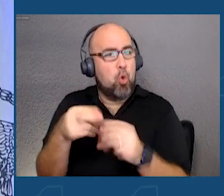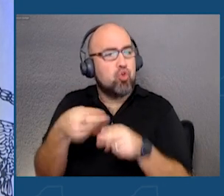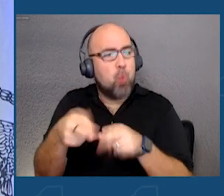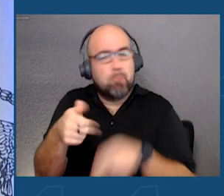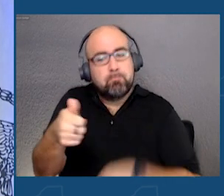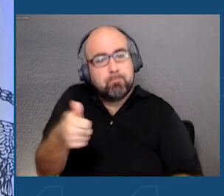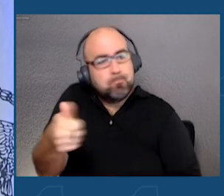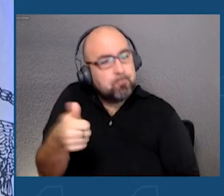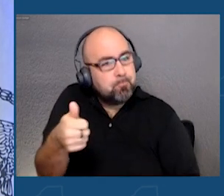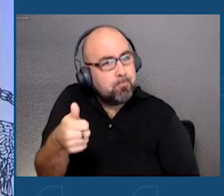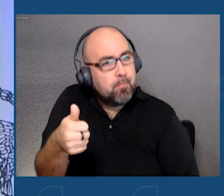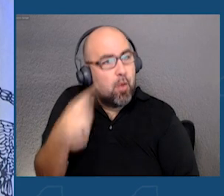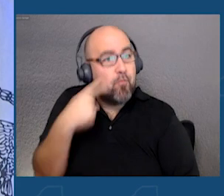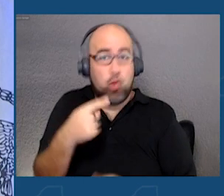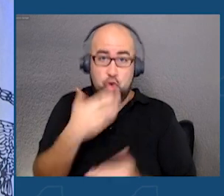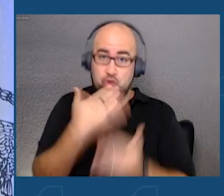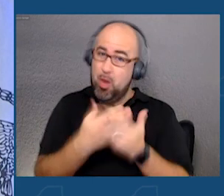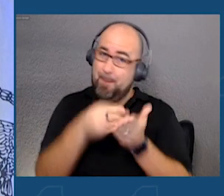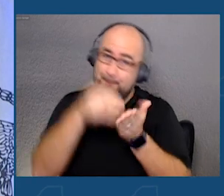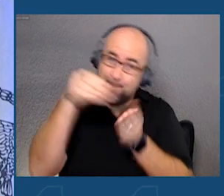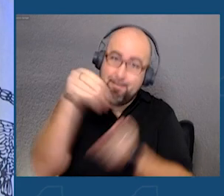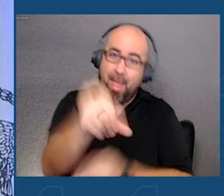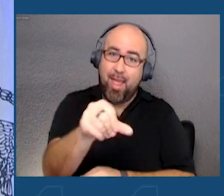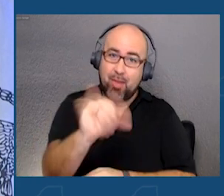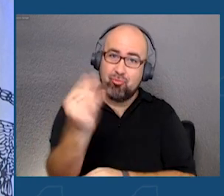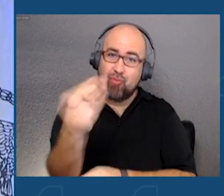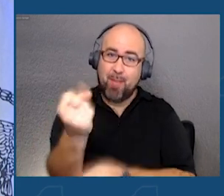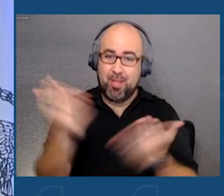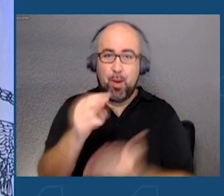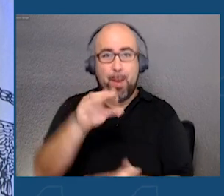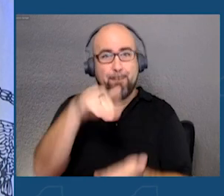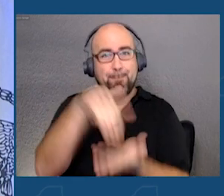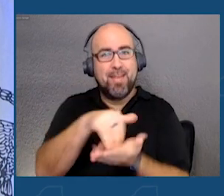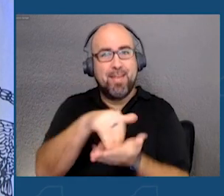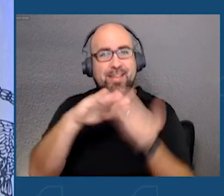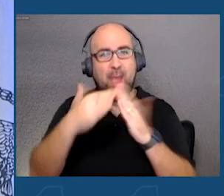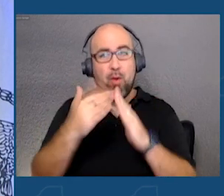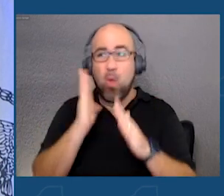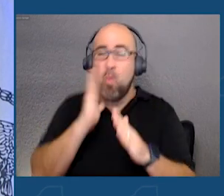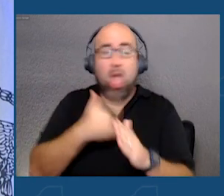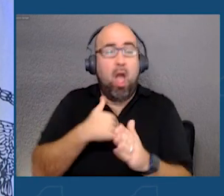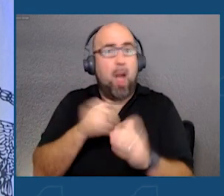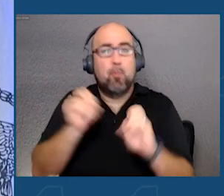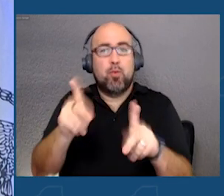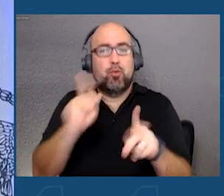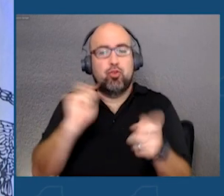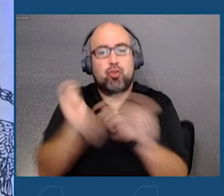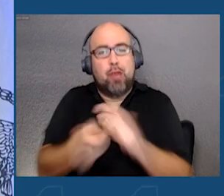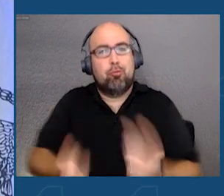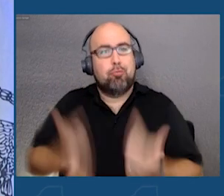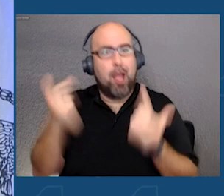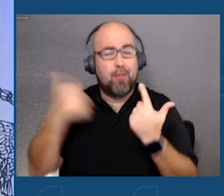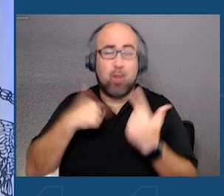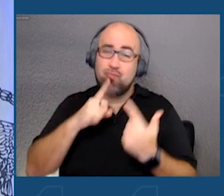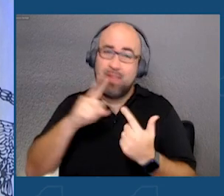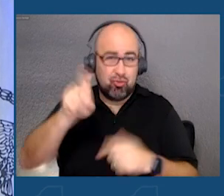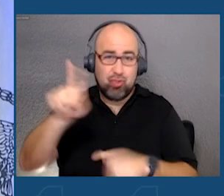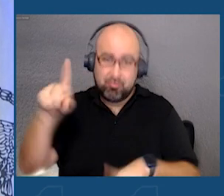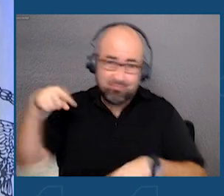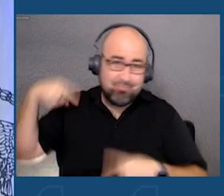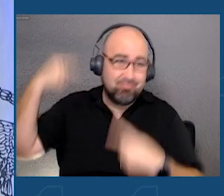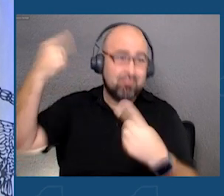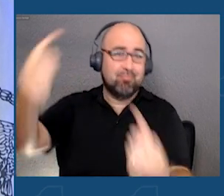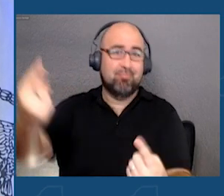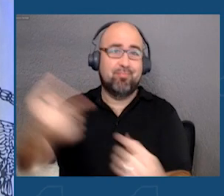paying jobs right here in Midtown. It's going to create opportunities, change people's lives, and it's long overdue. Penn Access, and why